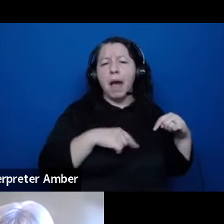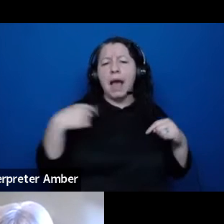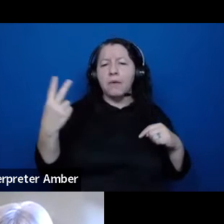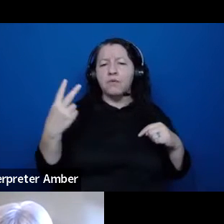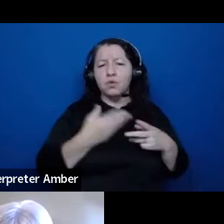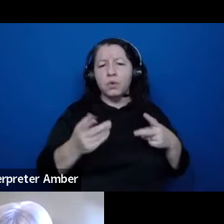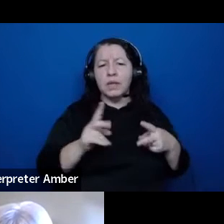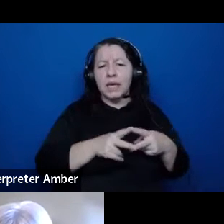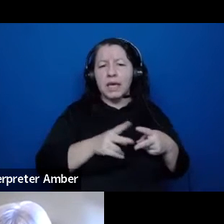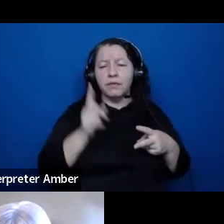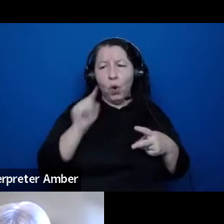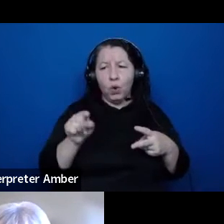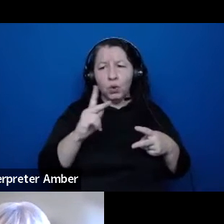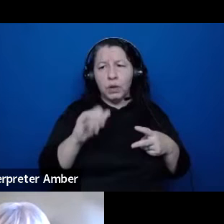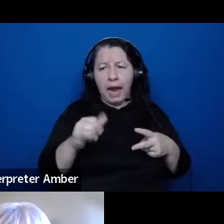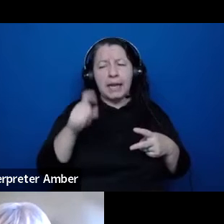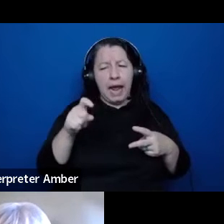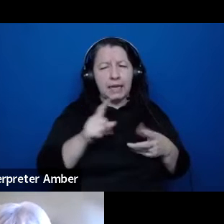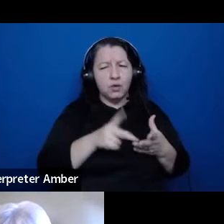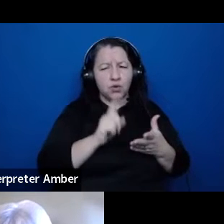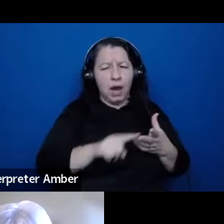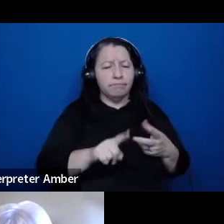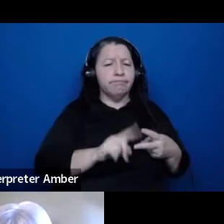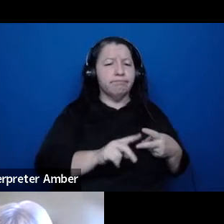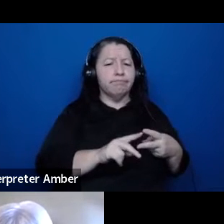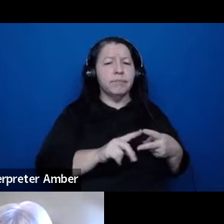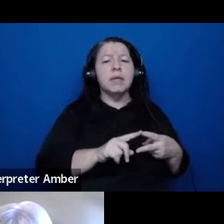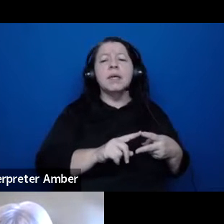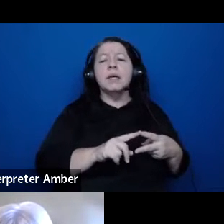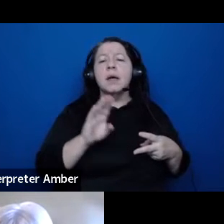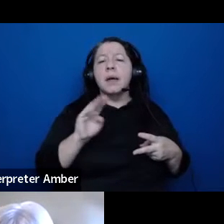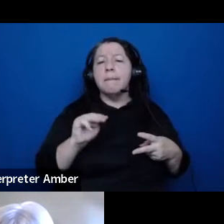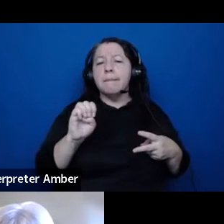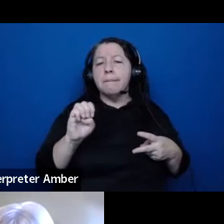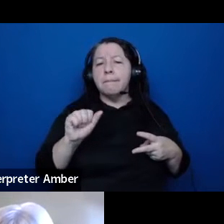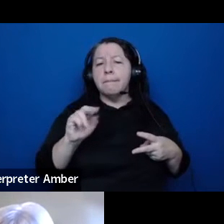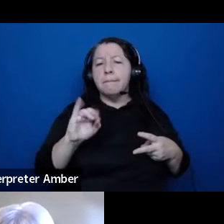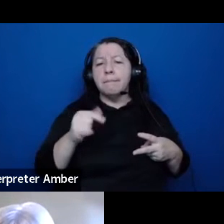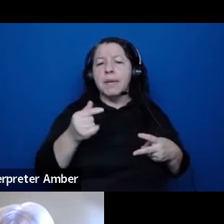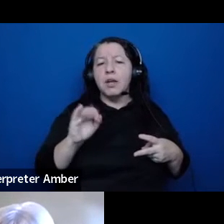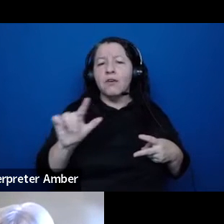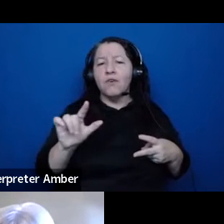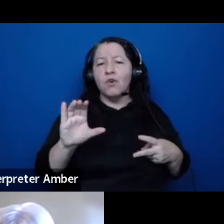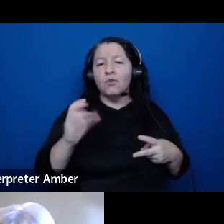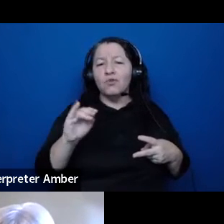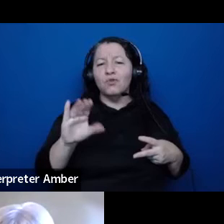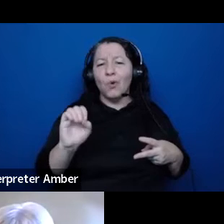for UK are, what is defined as meaningful choice,